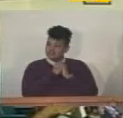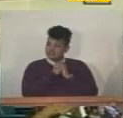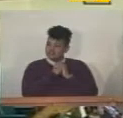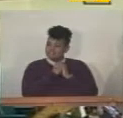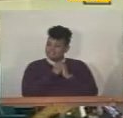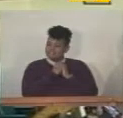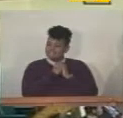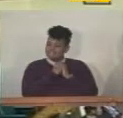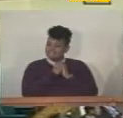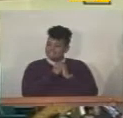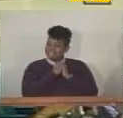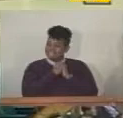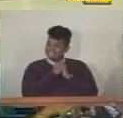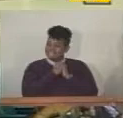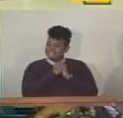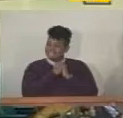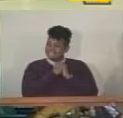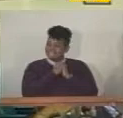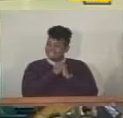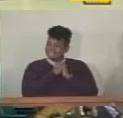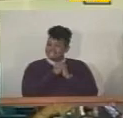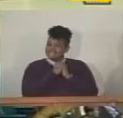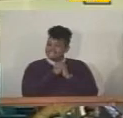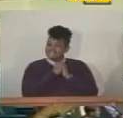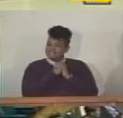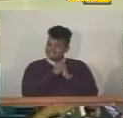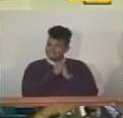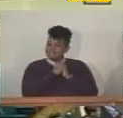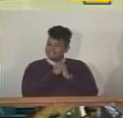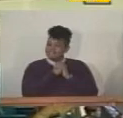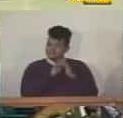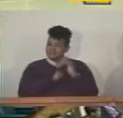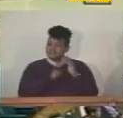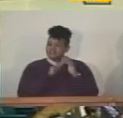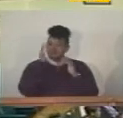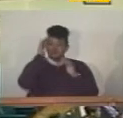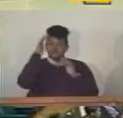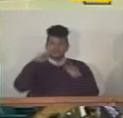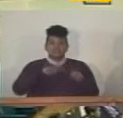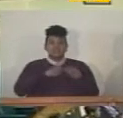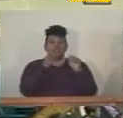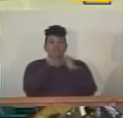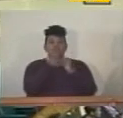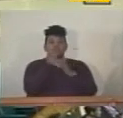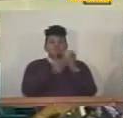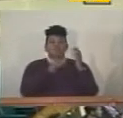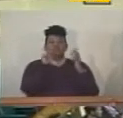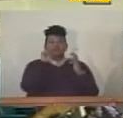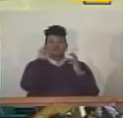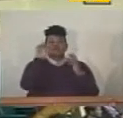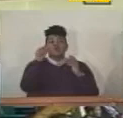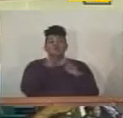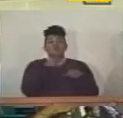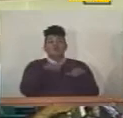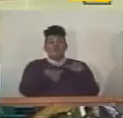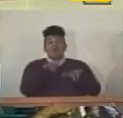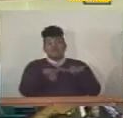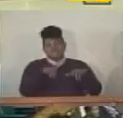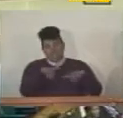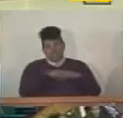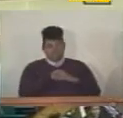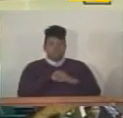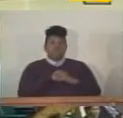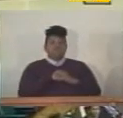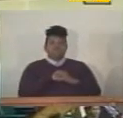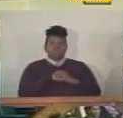But I'm going to start with some notes from the Hansard, Mr.